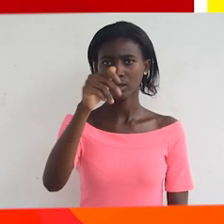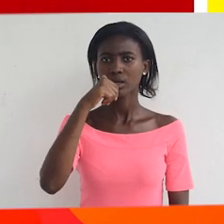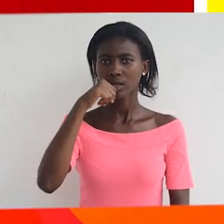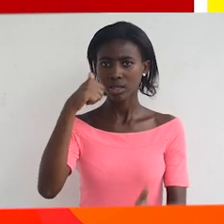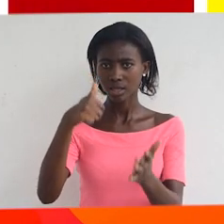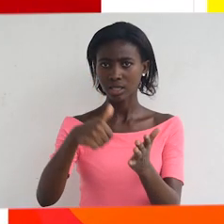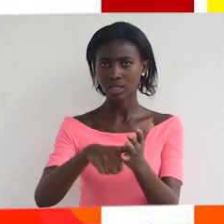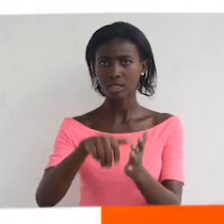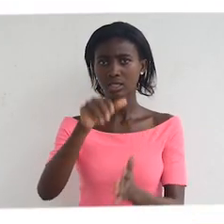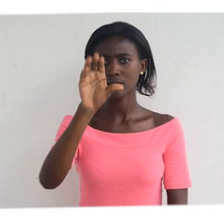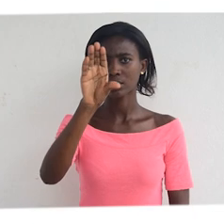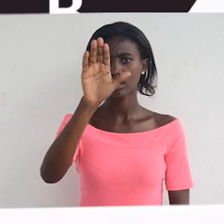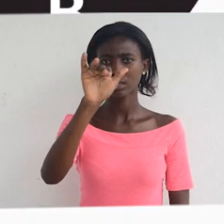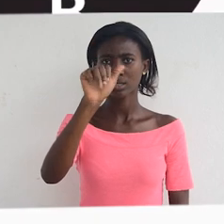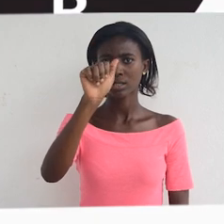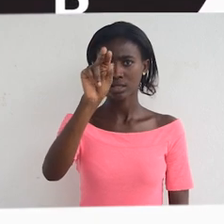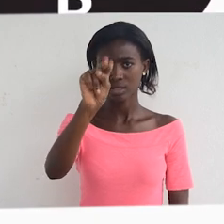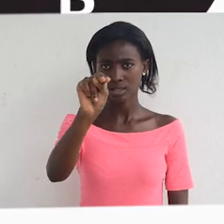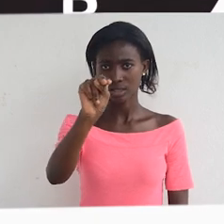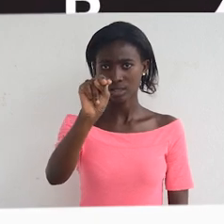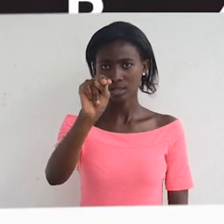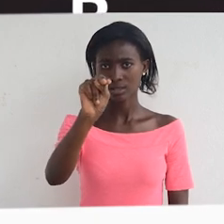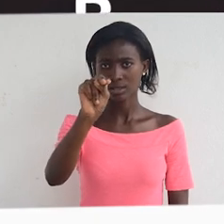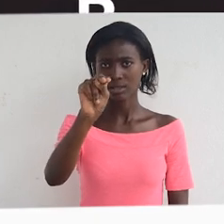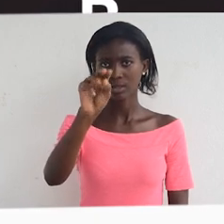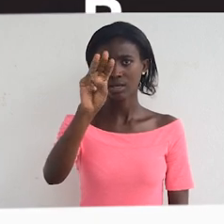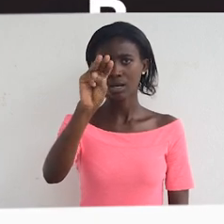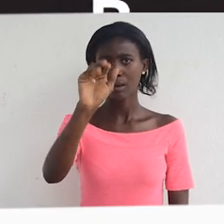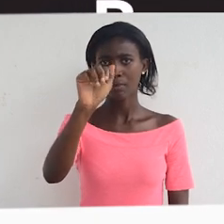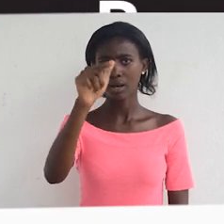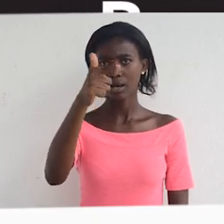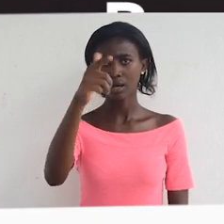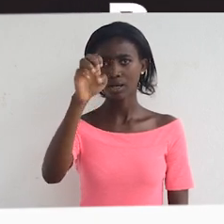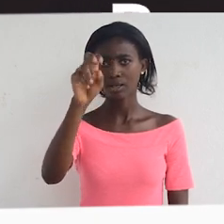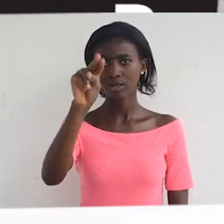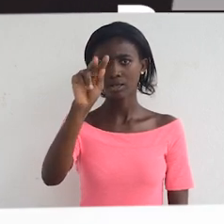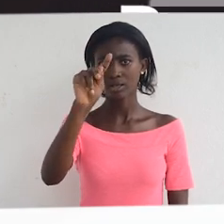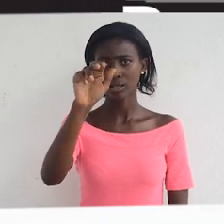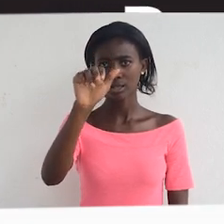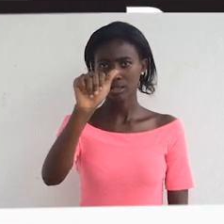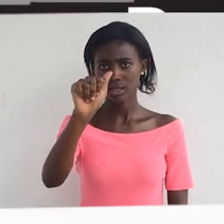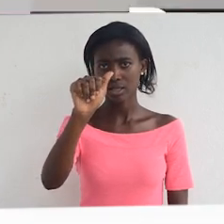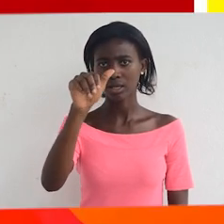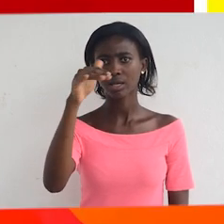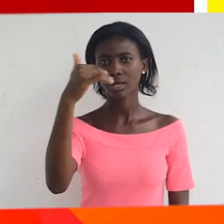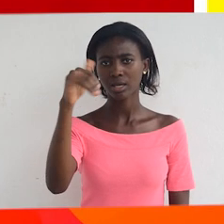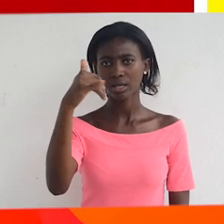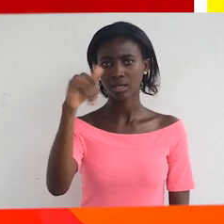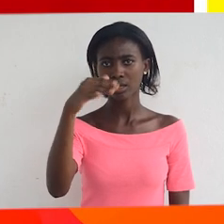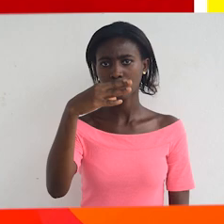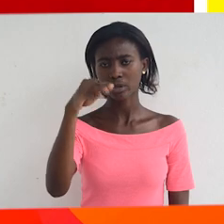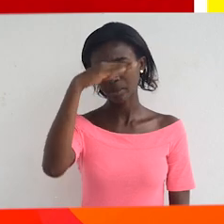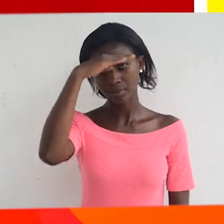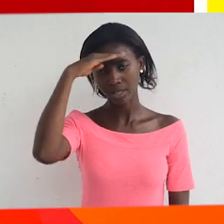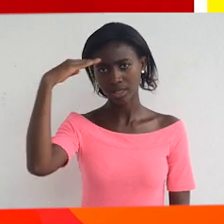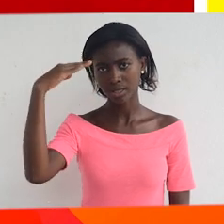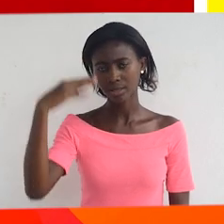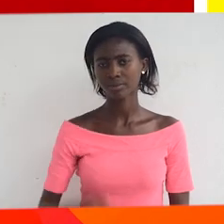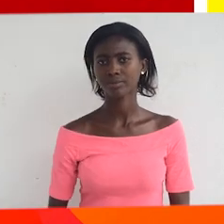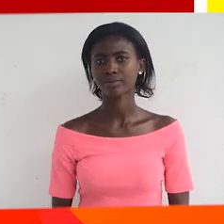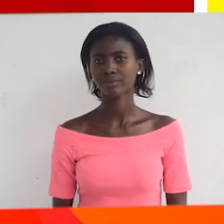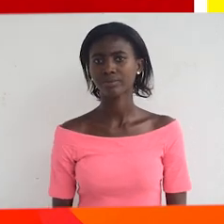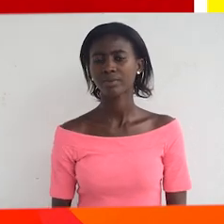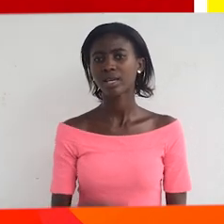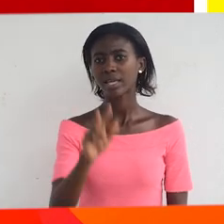CMYK, letters which stand for cyan, magenta, yellow, and black. The K is used for